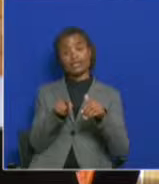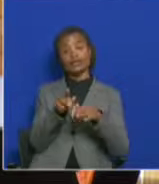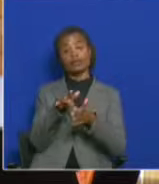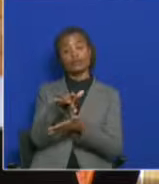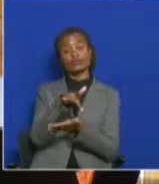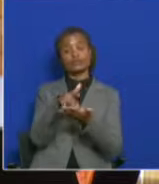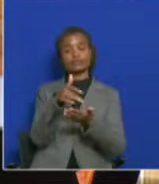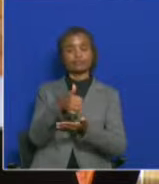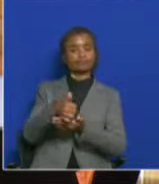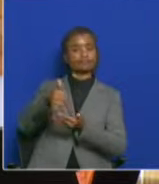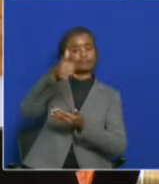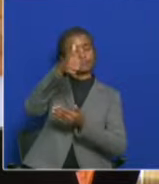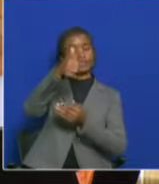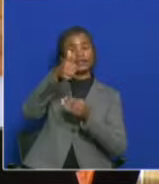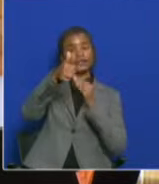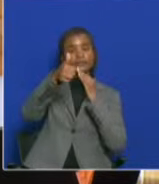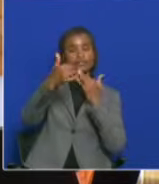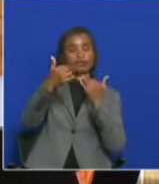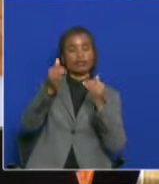he was